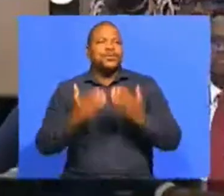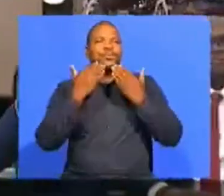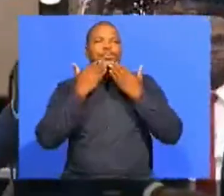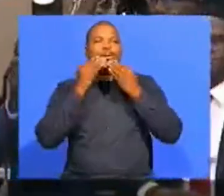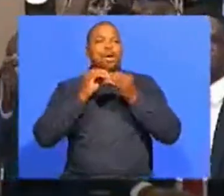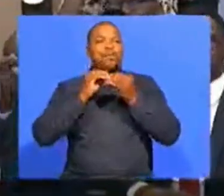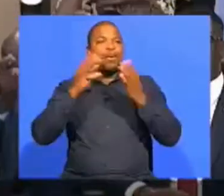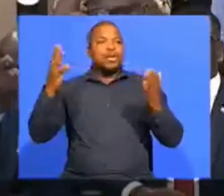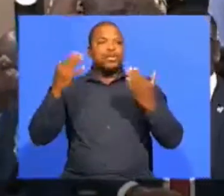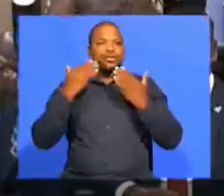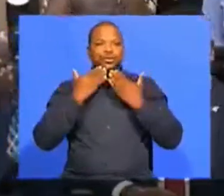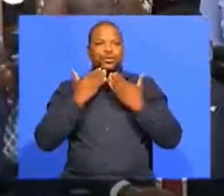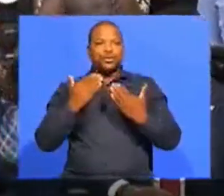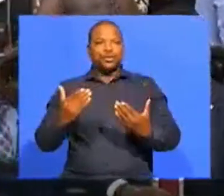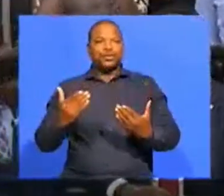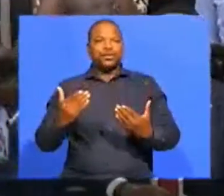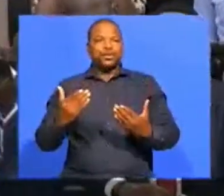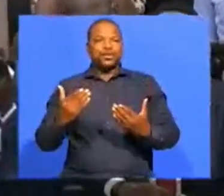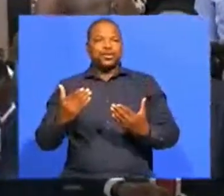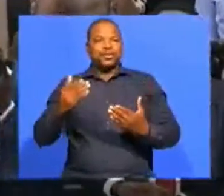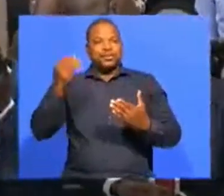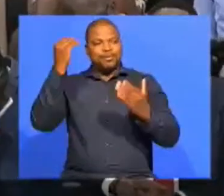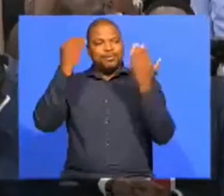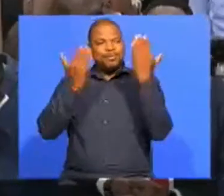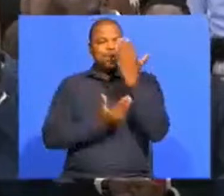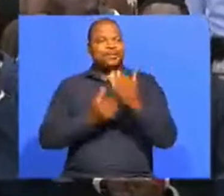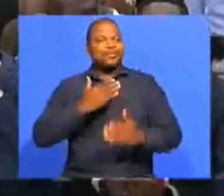Thank you very much, my brother.